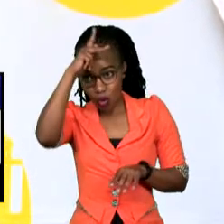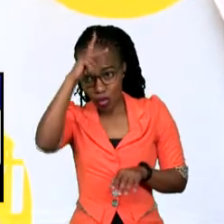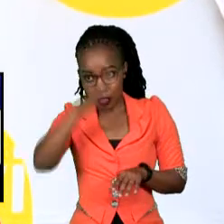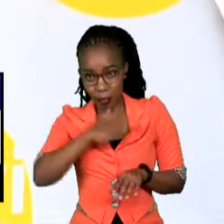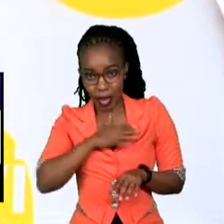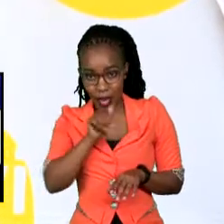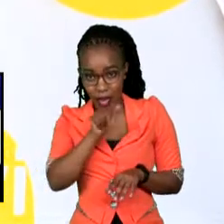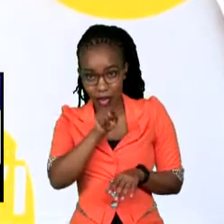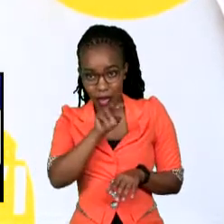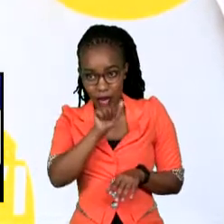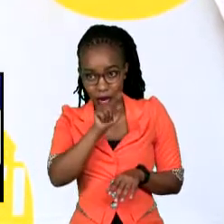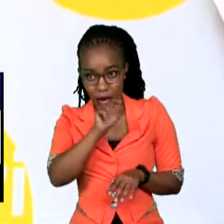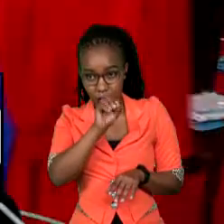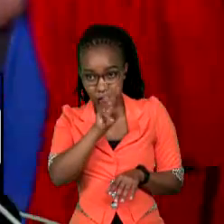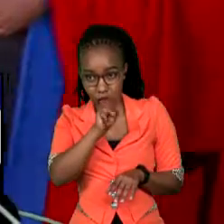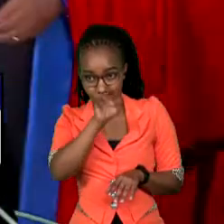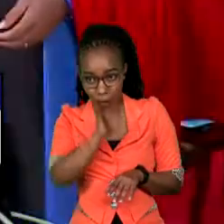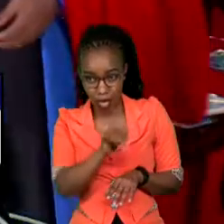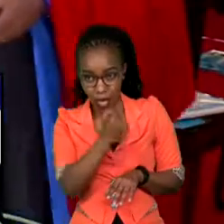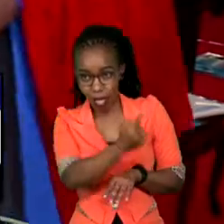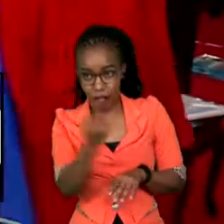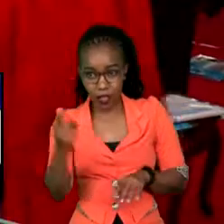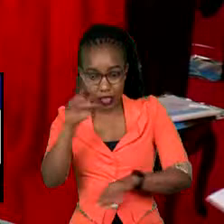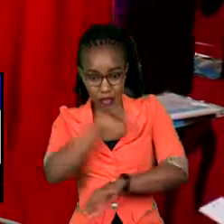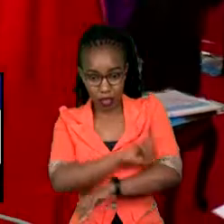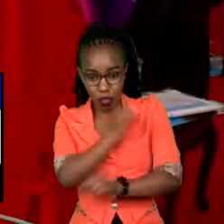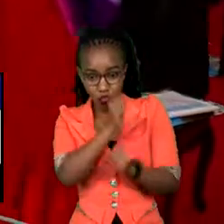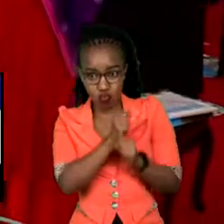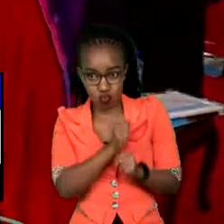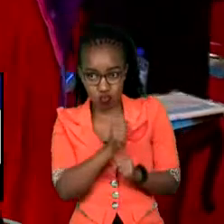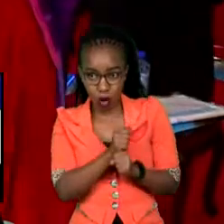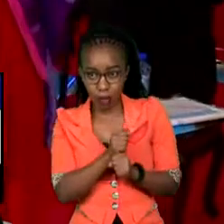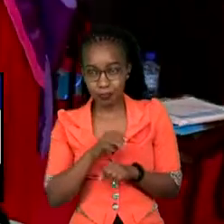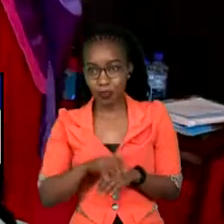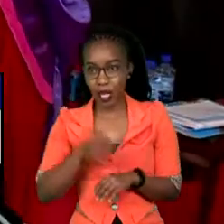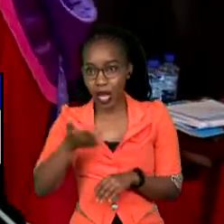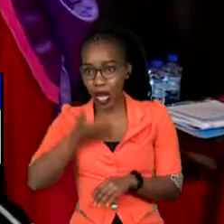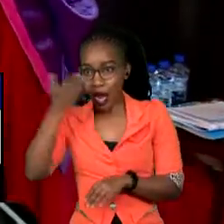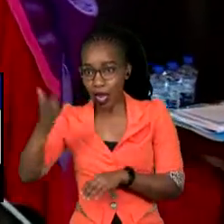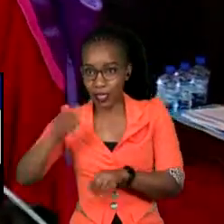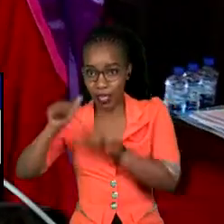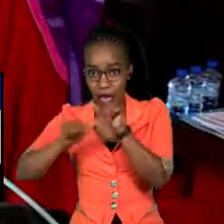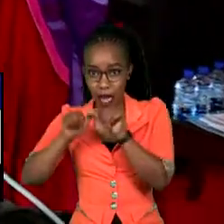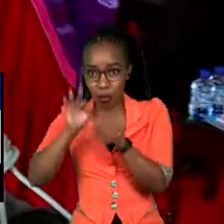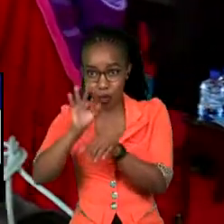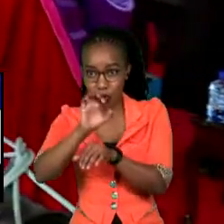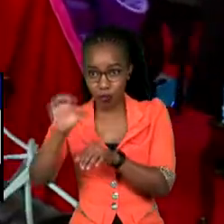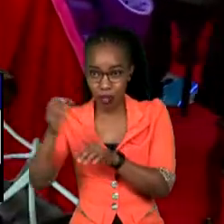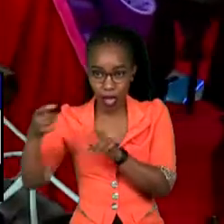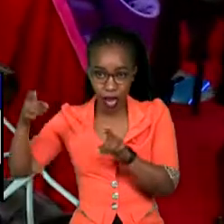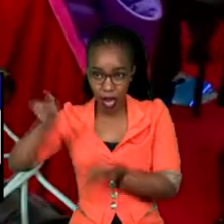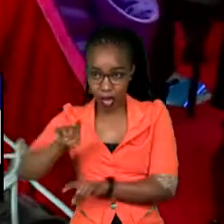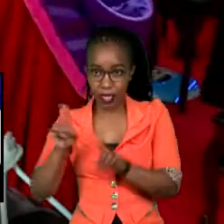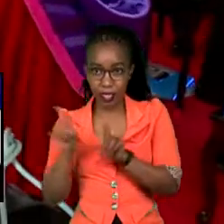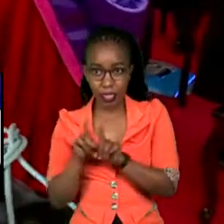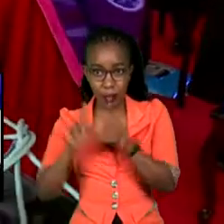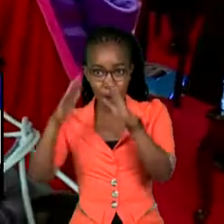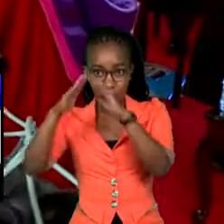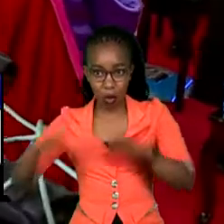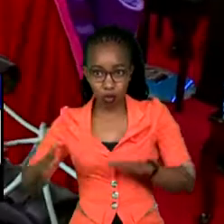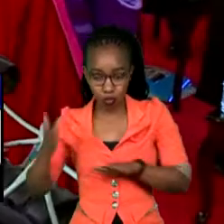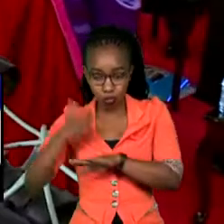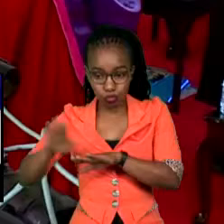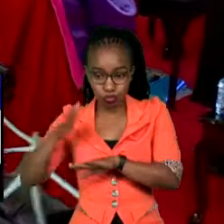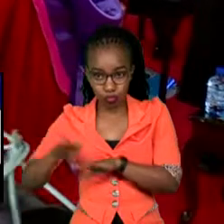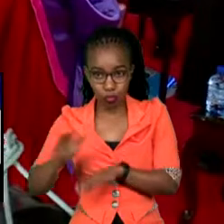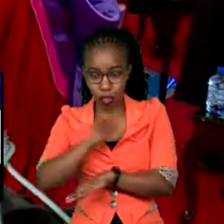anatomy to everyday work. At the same time, in response to the recent fee increment and accommodation charges, John